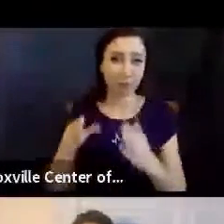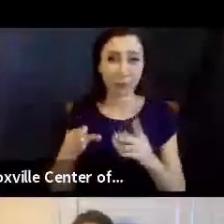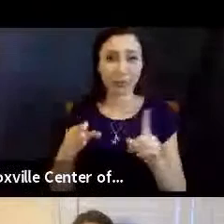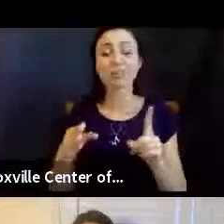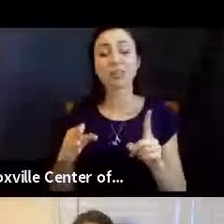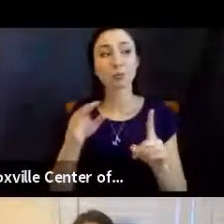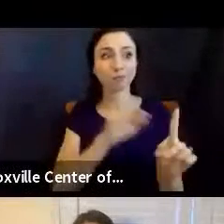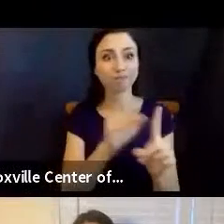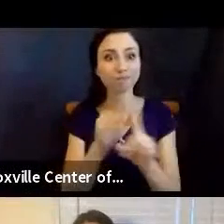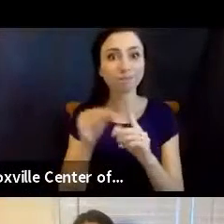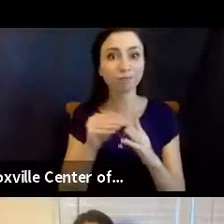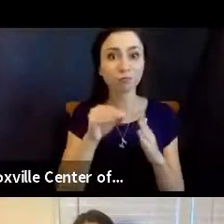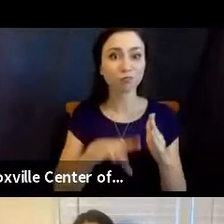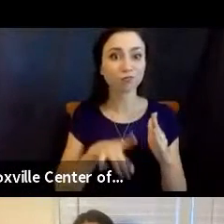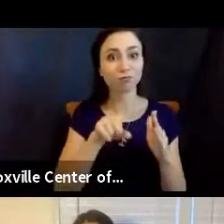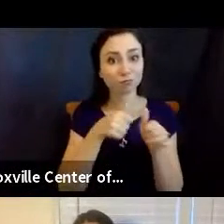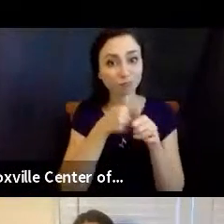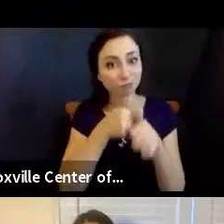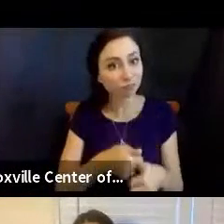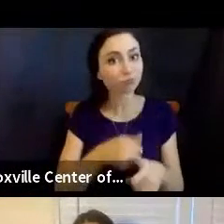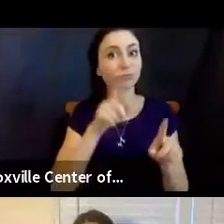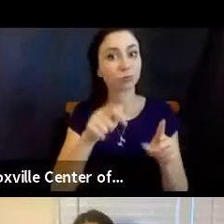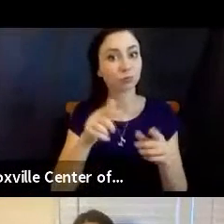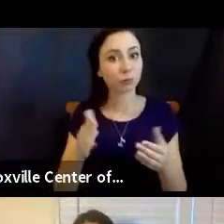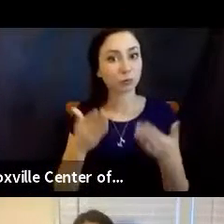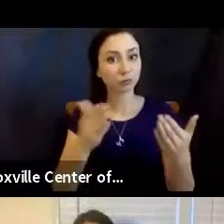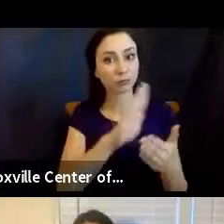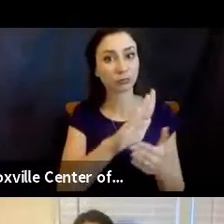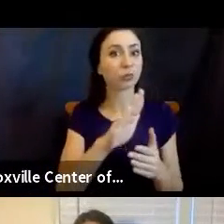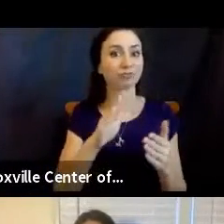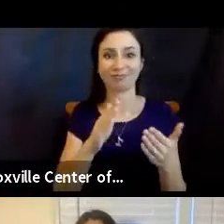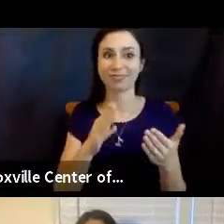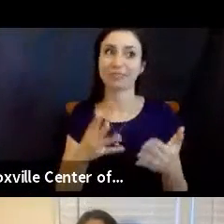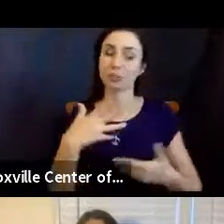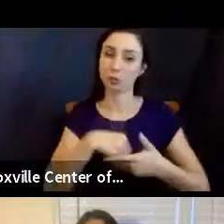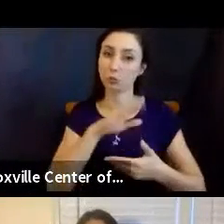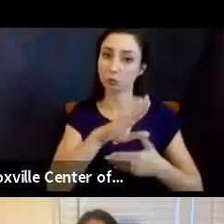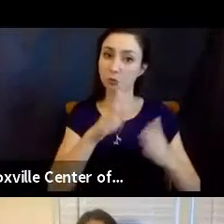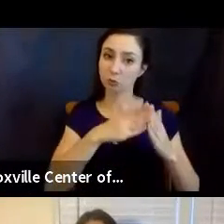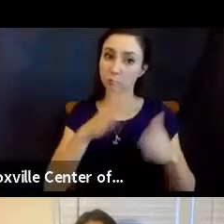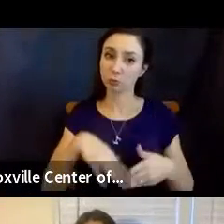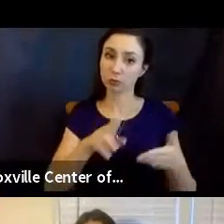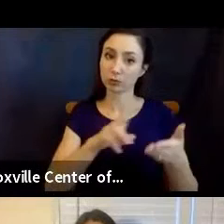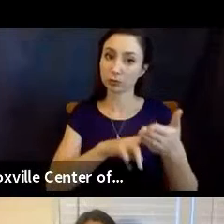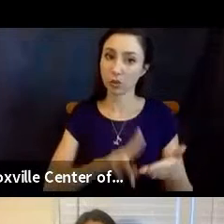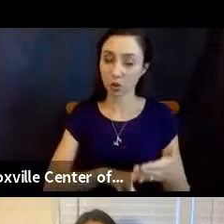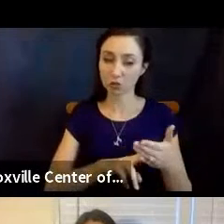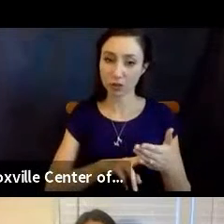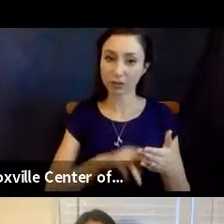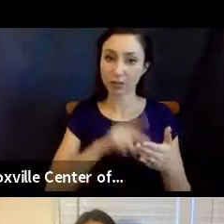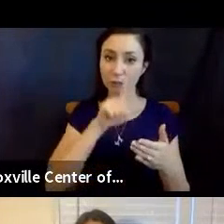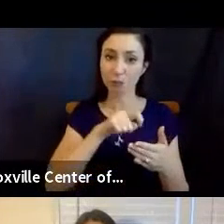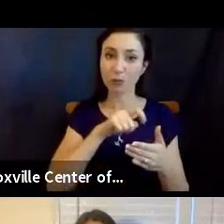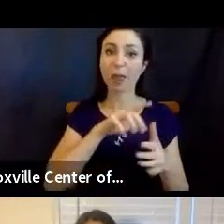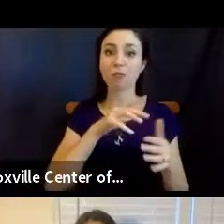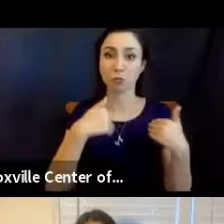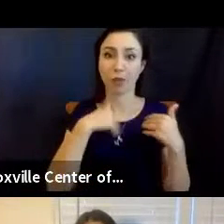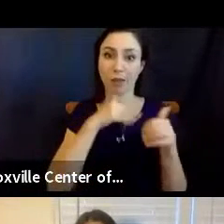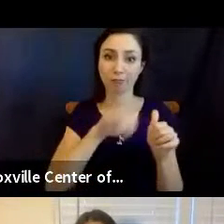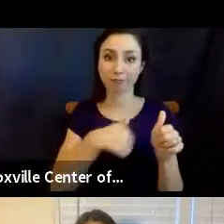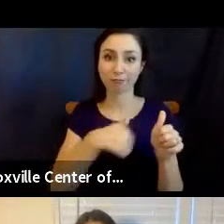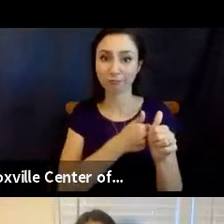cooperation is required as part of their housing contract and arranged for makeup tests for those who did not originally